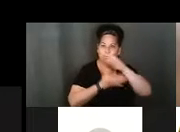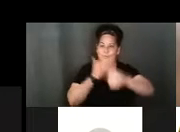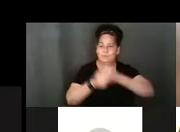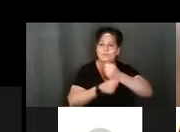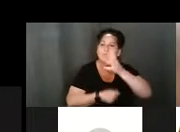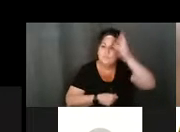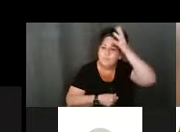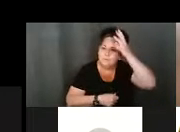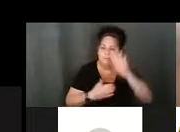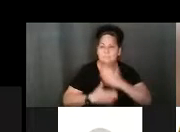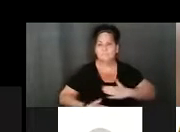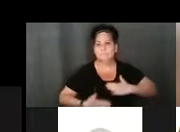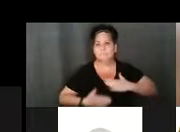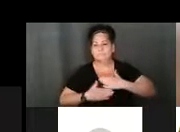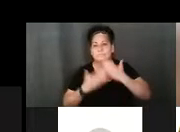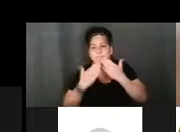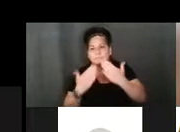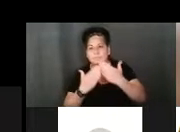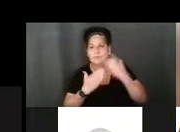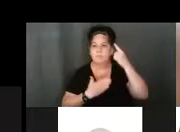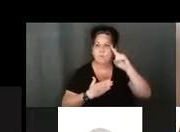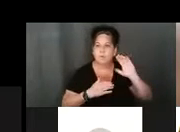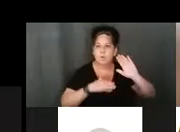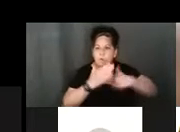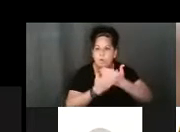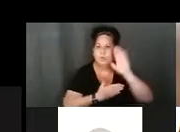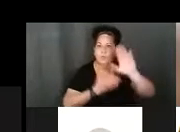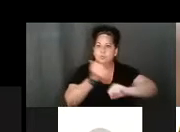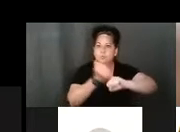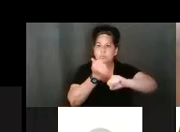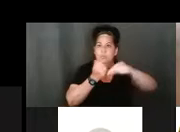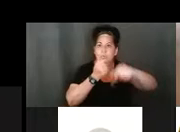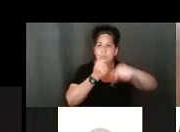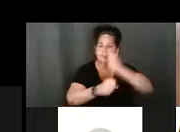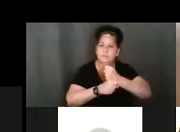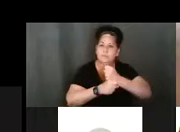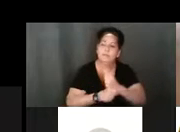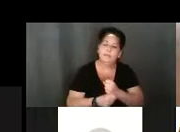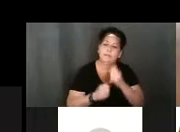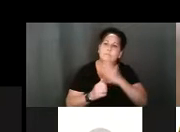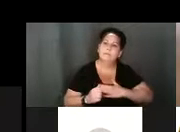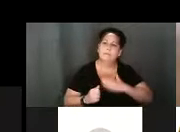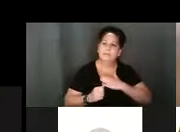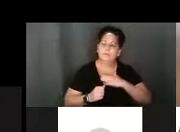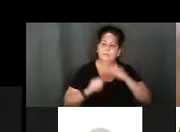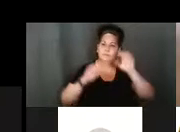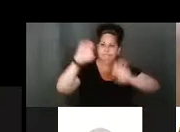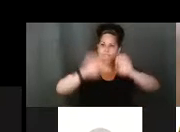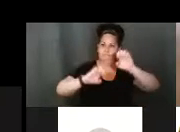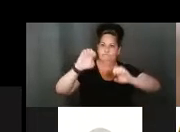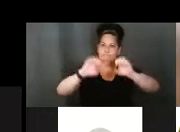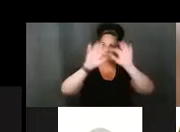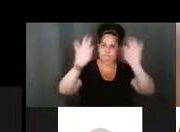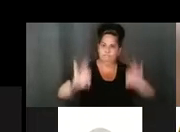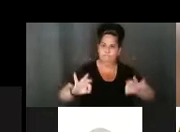support this year and hope that you will take a moment to provide your feedback. If you would like to view